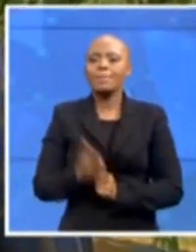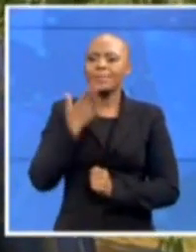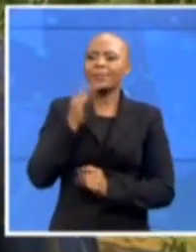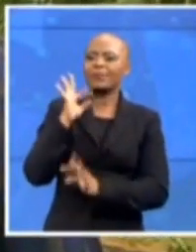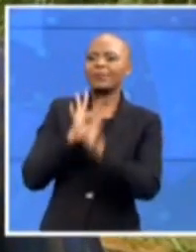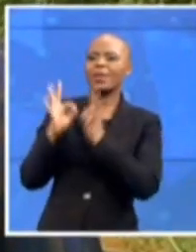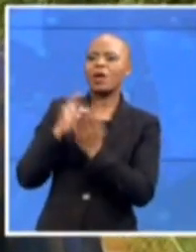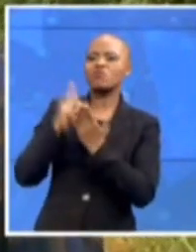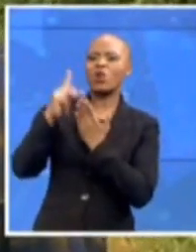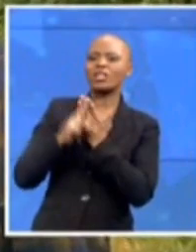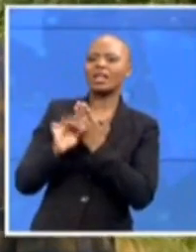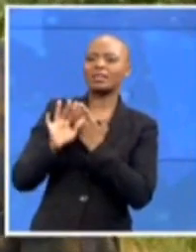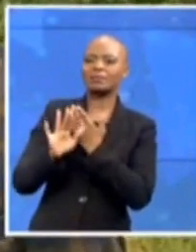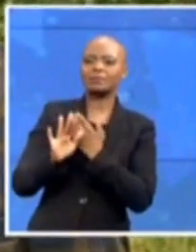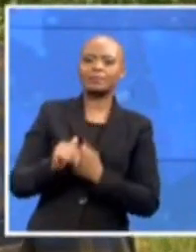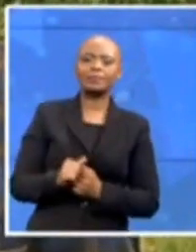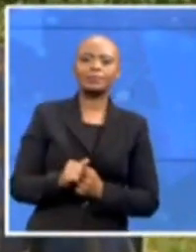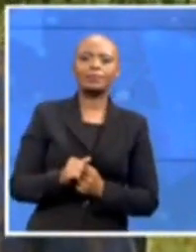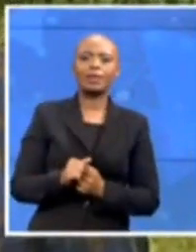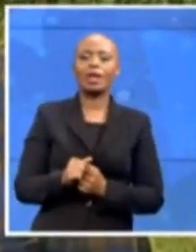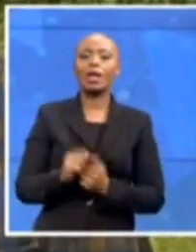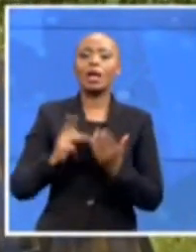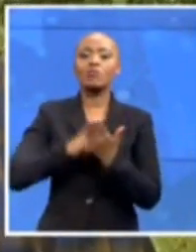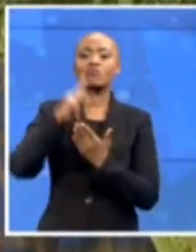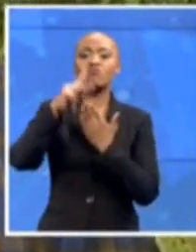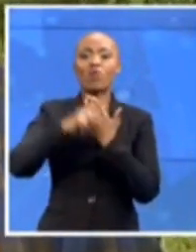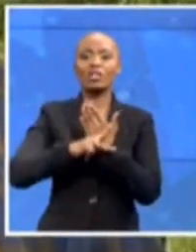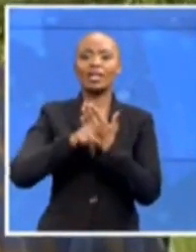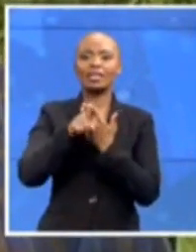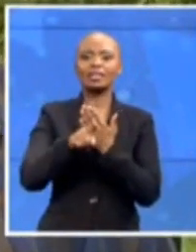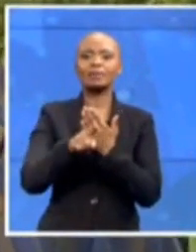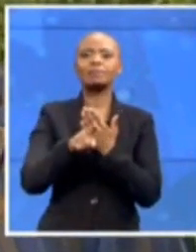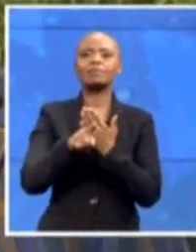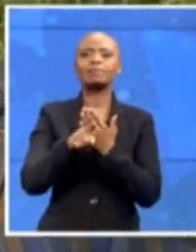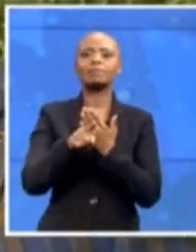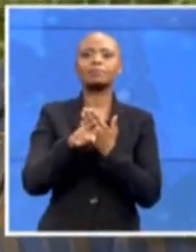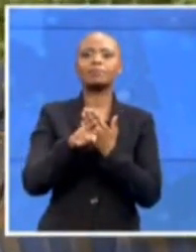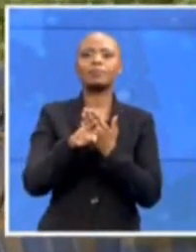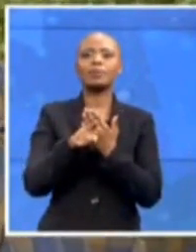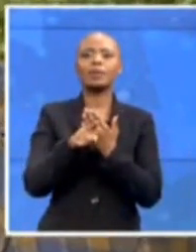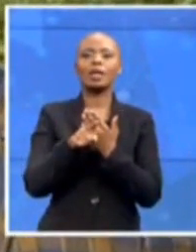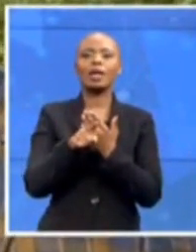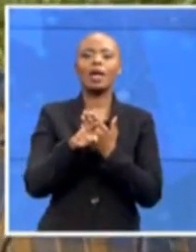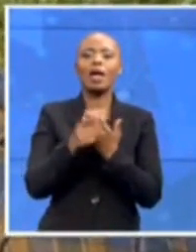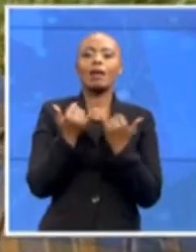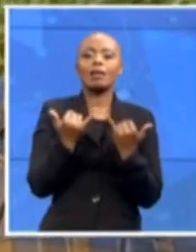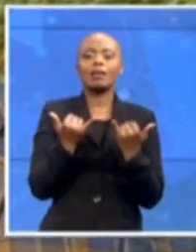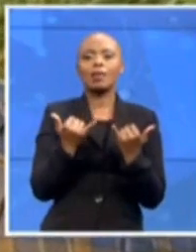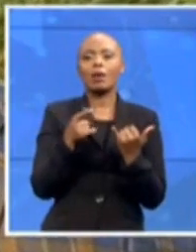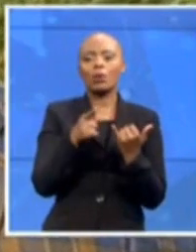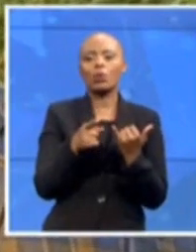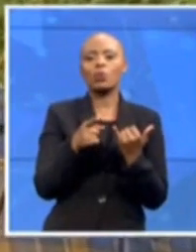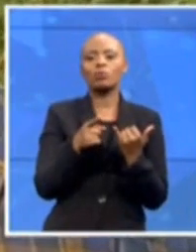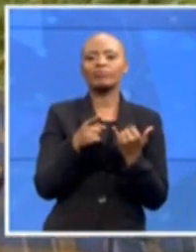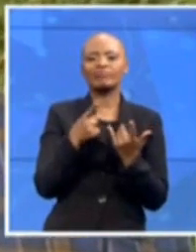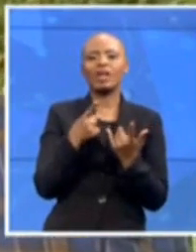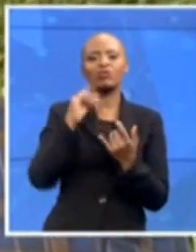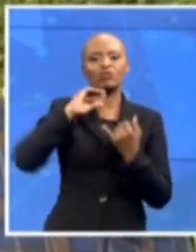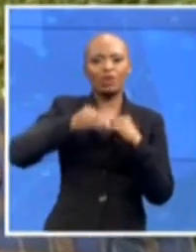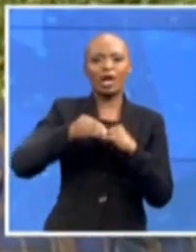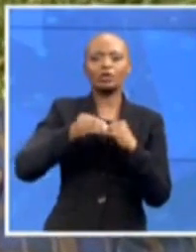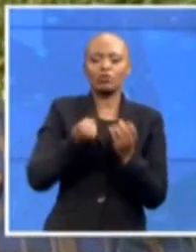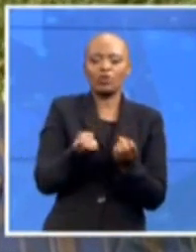came as our effort to ensure that we supplied our community with clean running water. We started